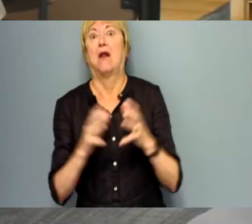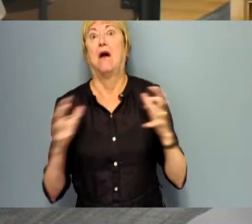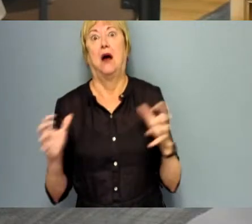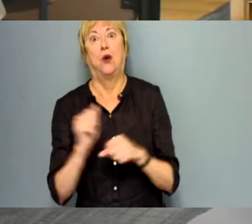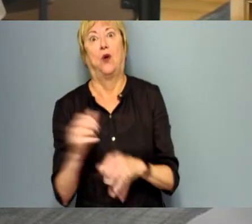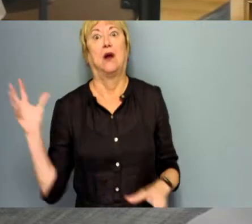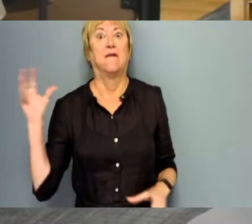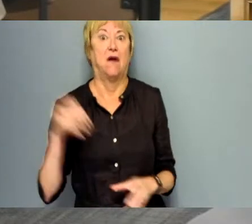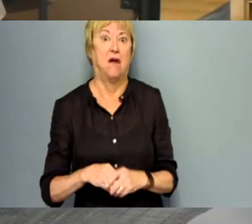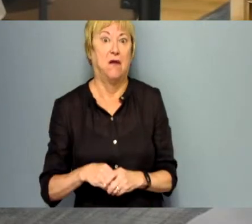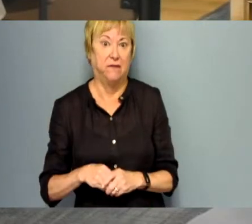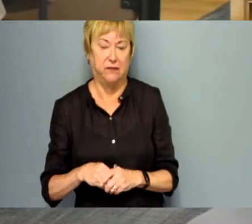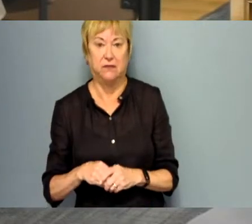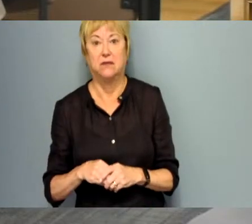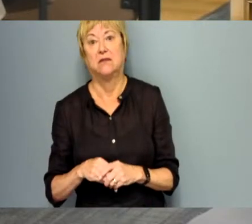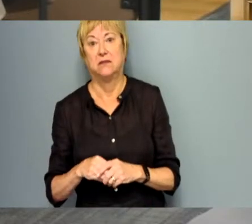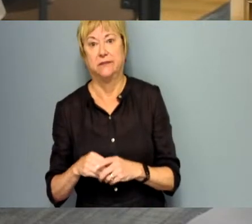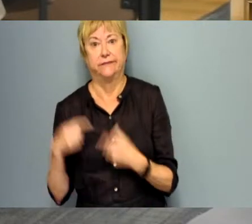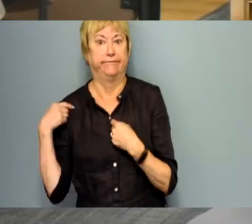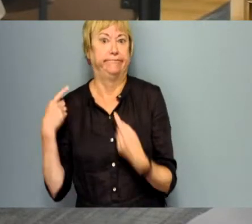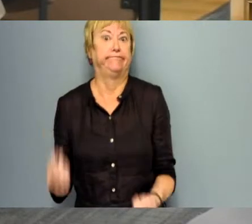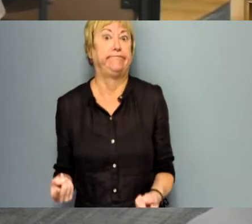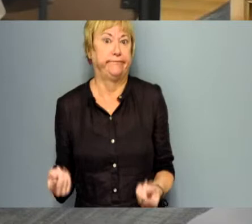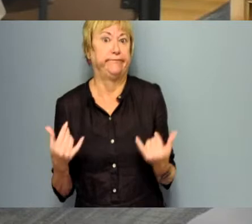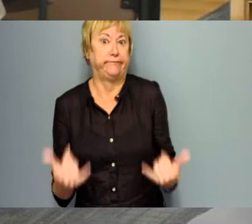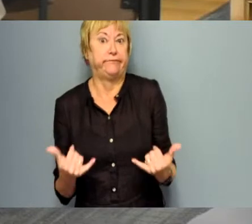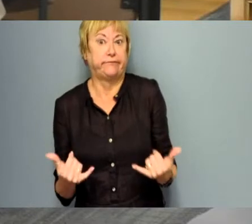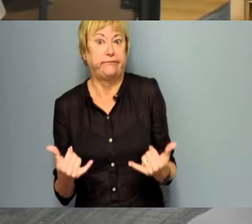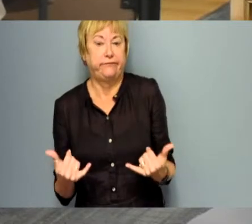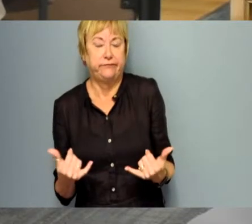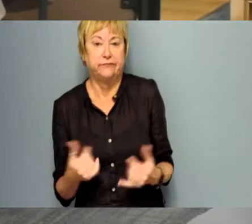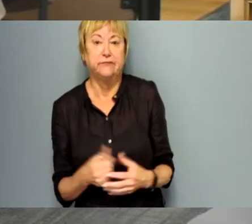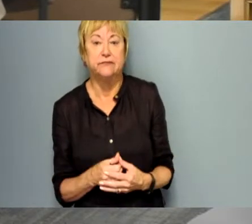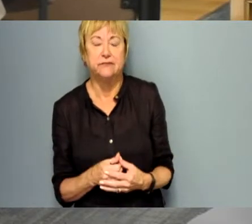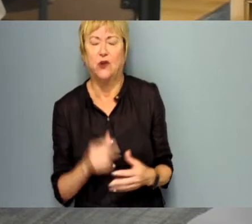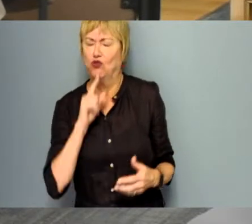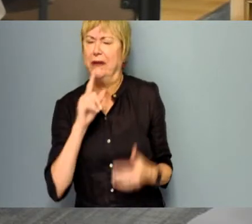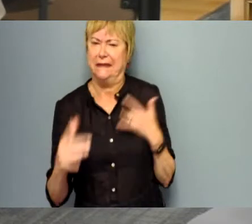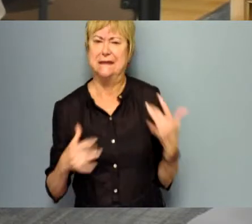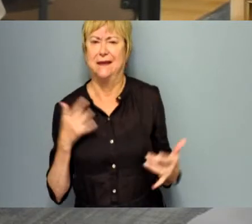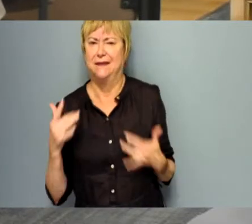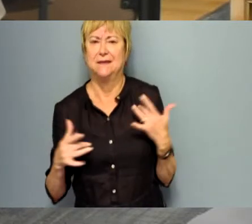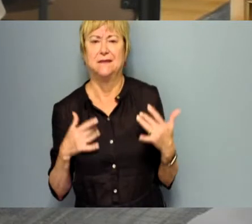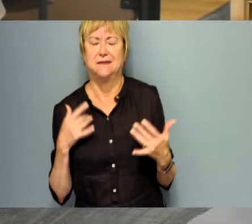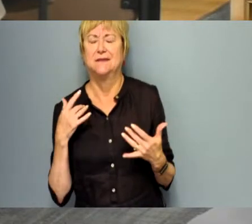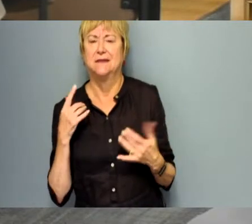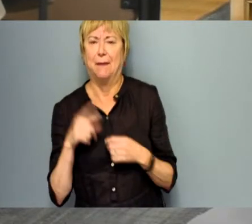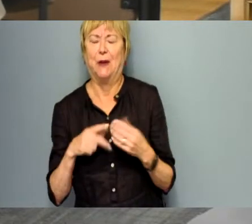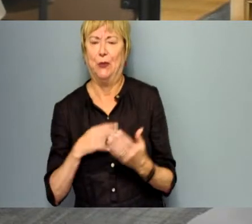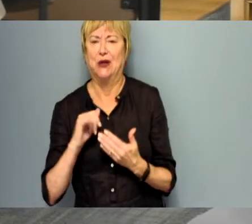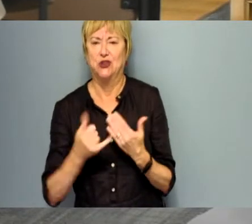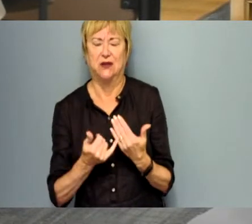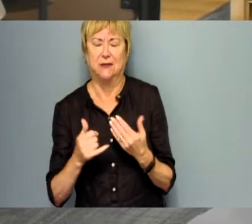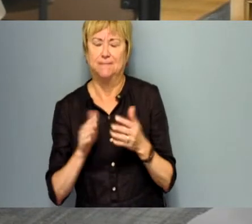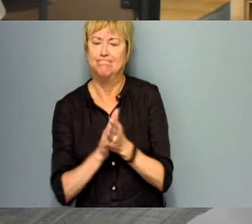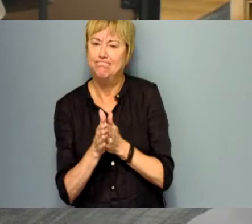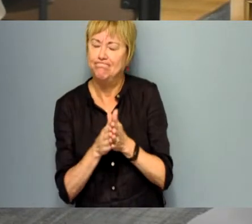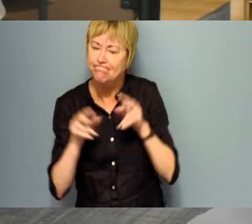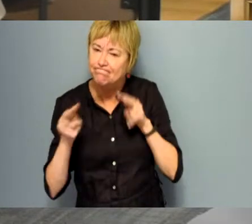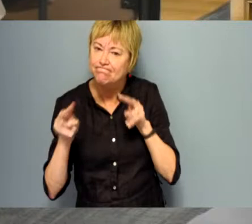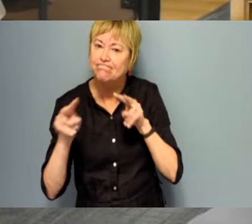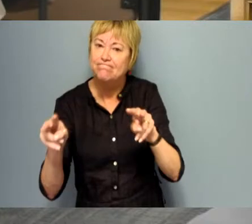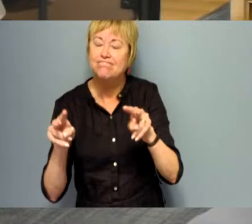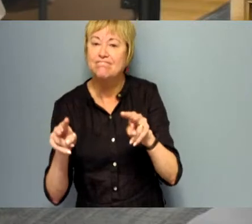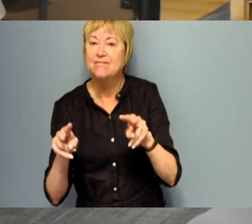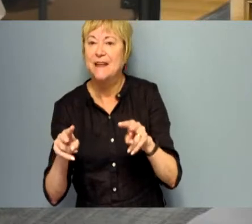into getting to this point where we are today, and we're really excited about the project and looking forward to putting the shovels in the